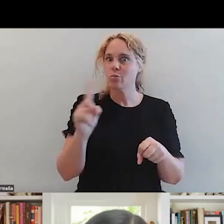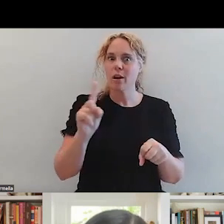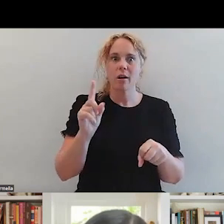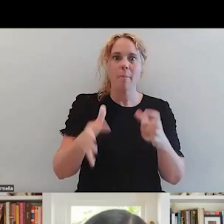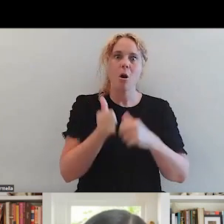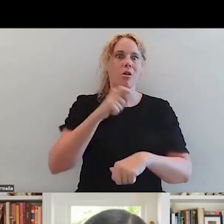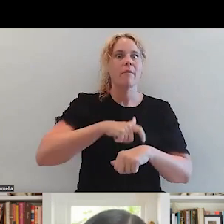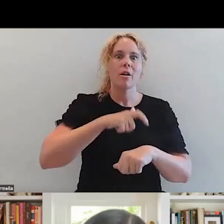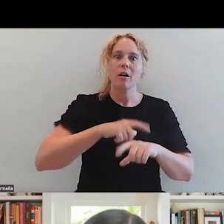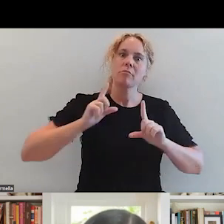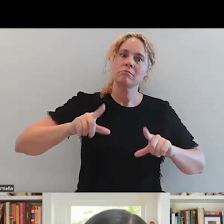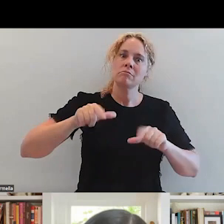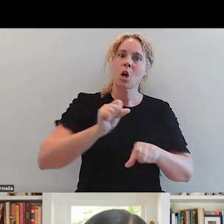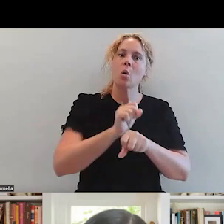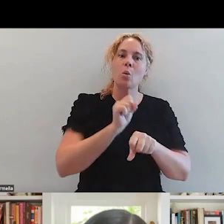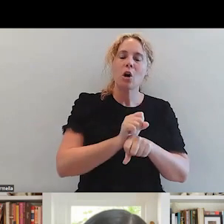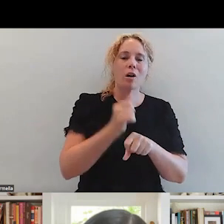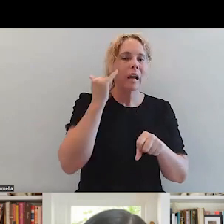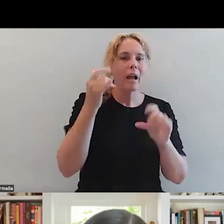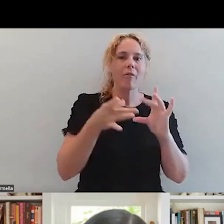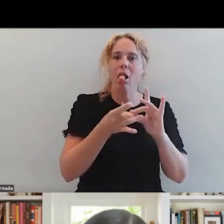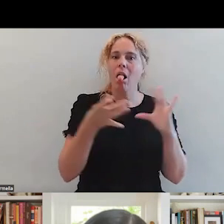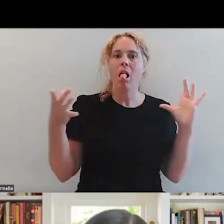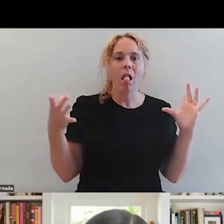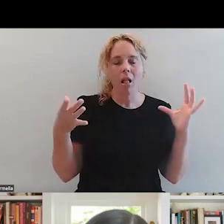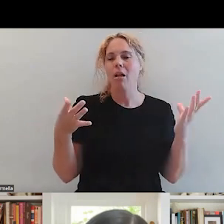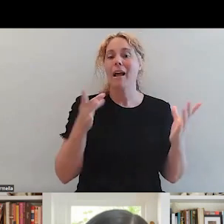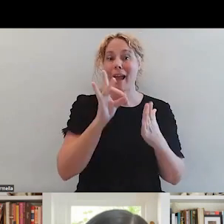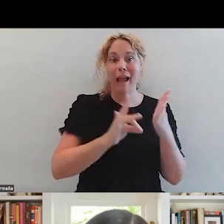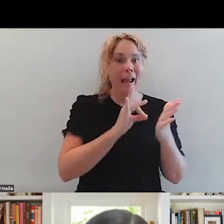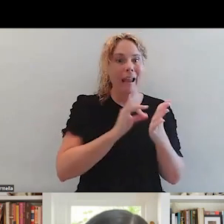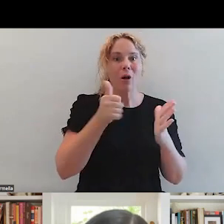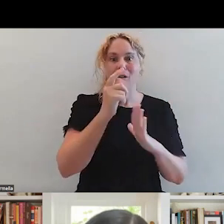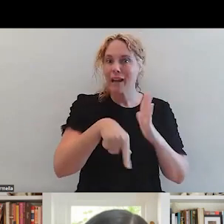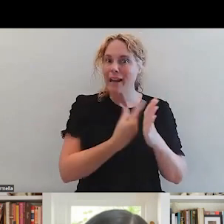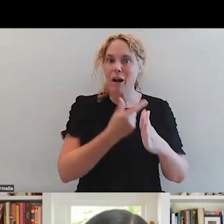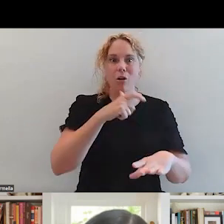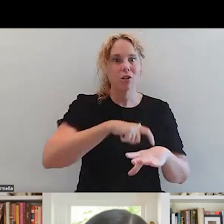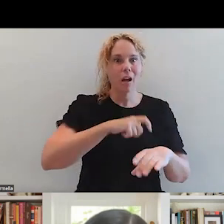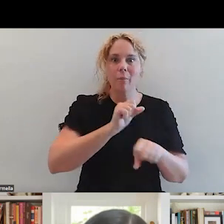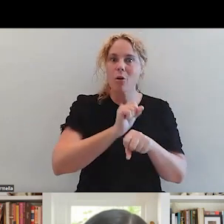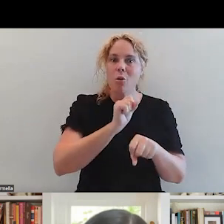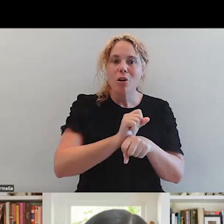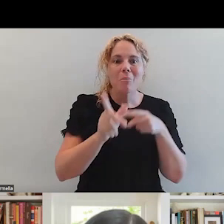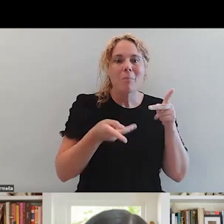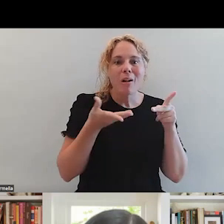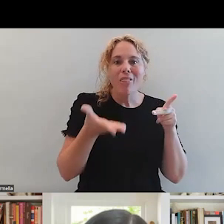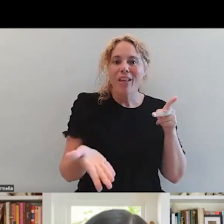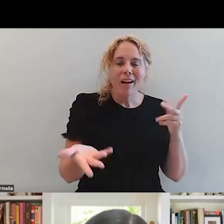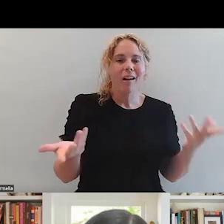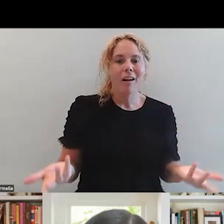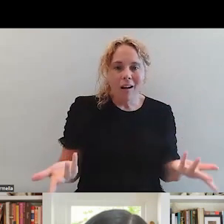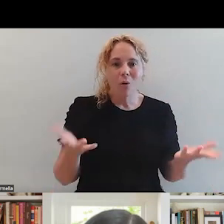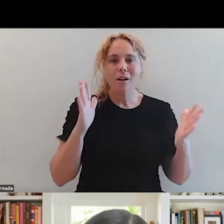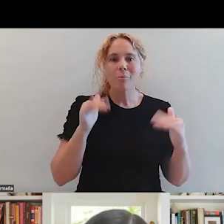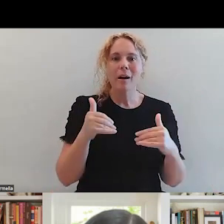time. And if we missing the connection and the compassion, then in that 8-hour, 10-hour time frame that people are there, then we expect them to